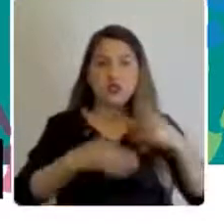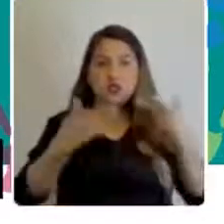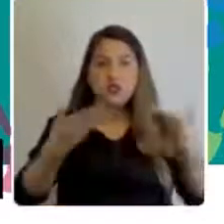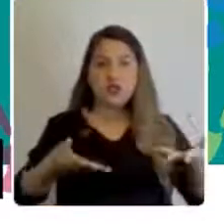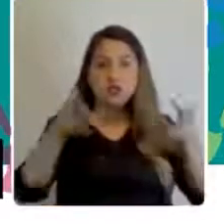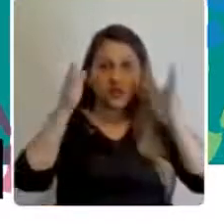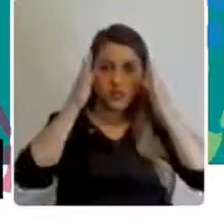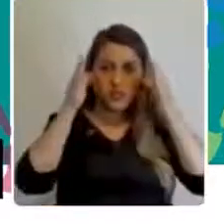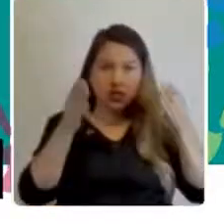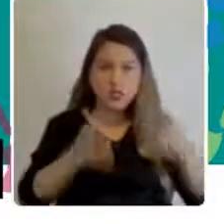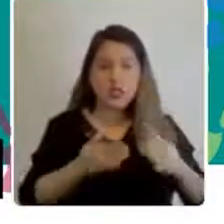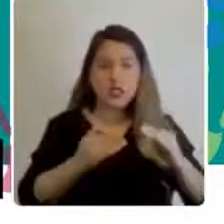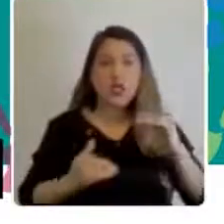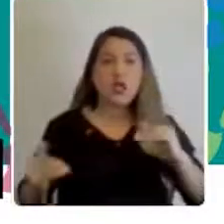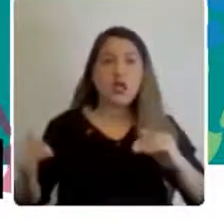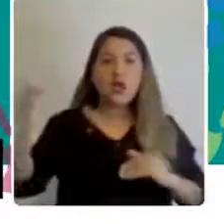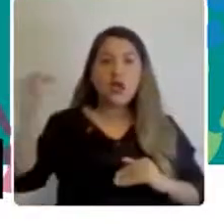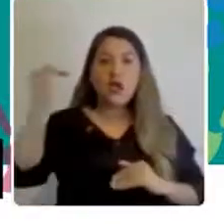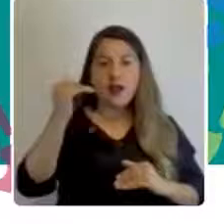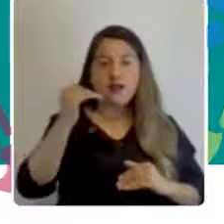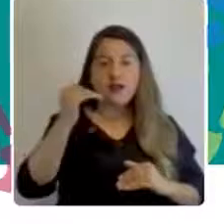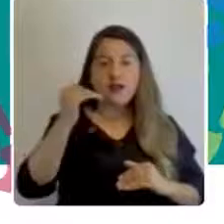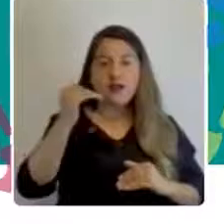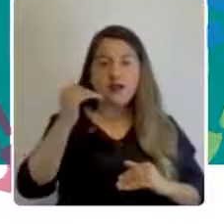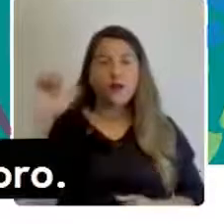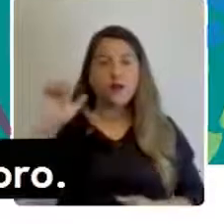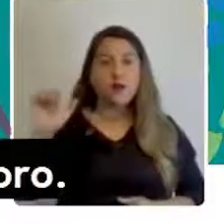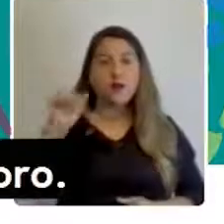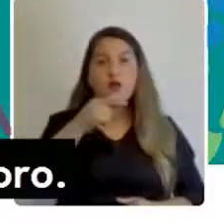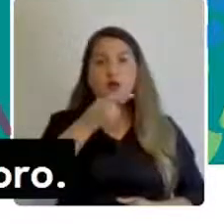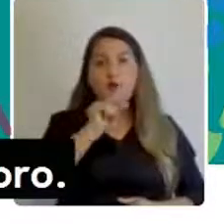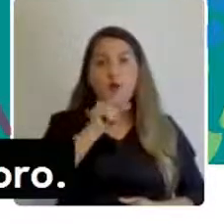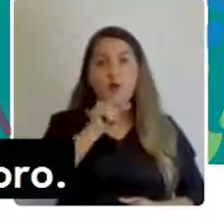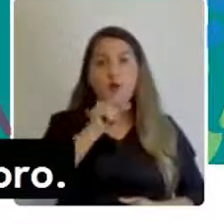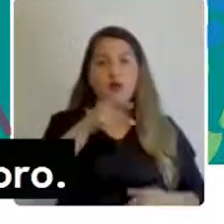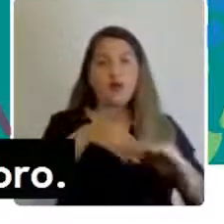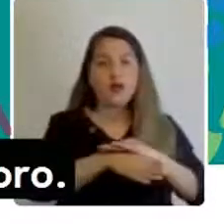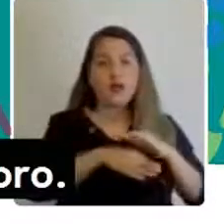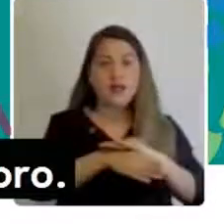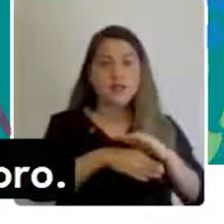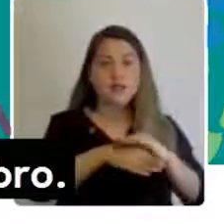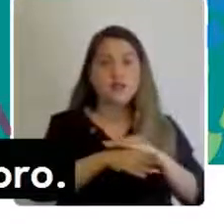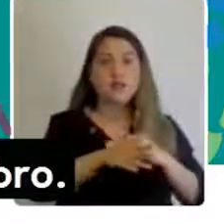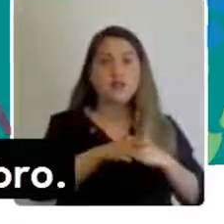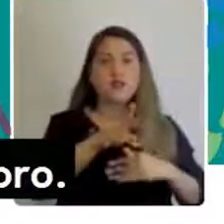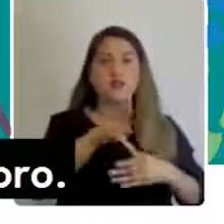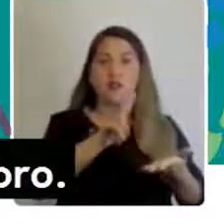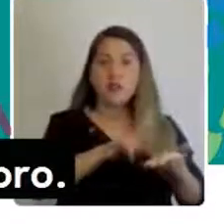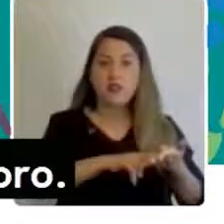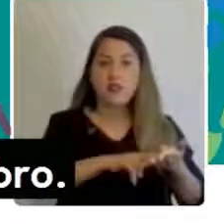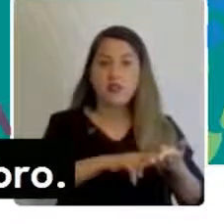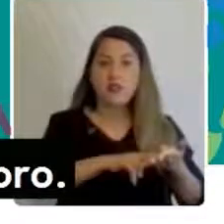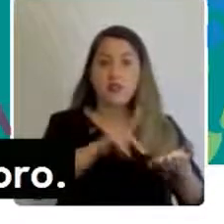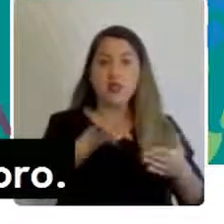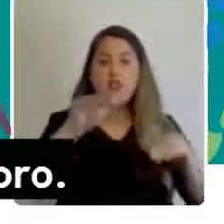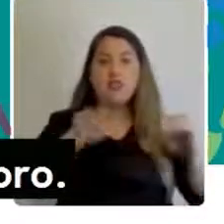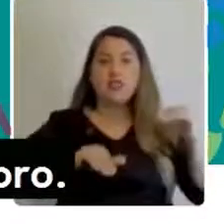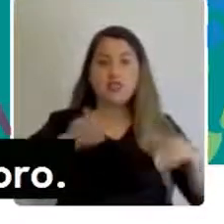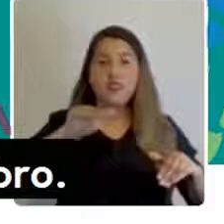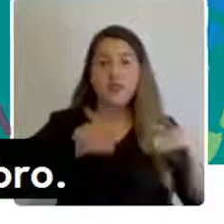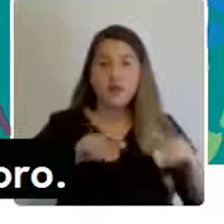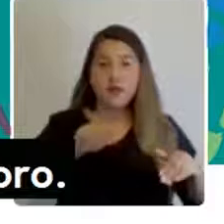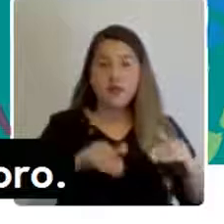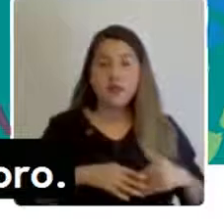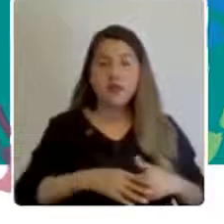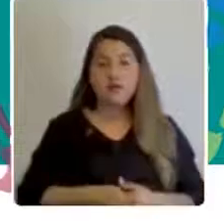And then the access, it's really depending on the portfolio, let's say, of the single